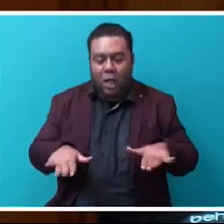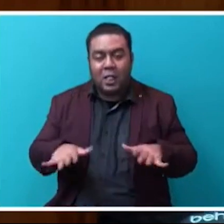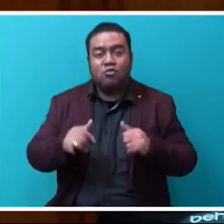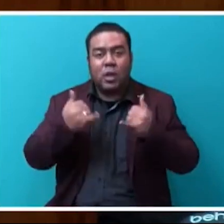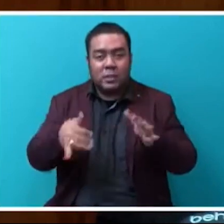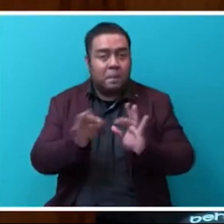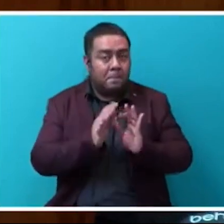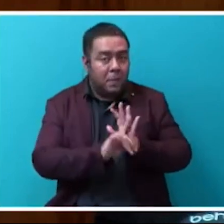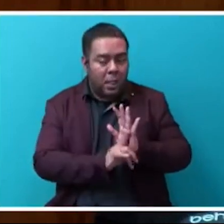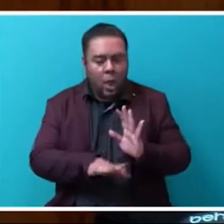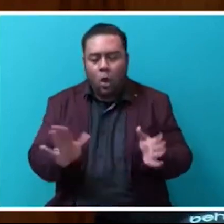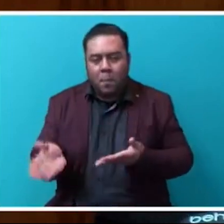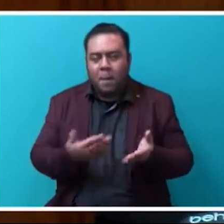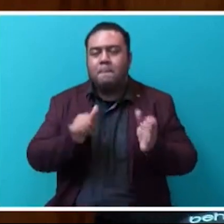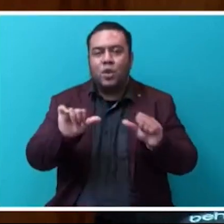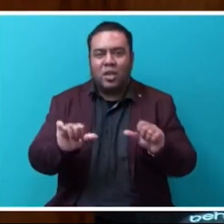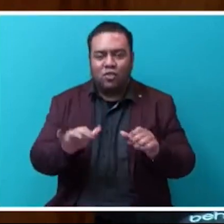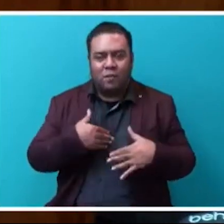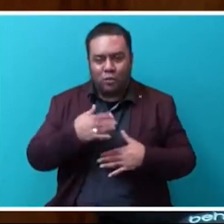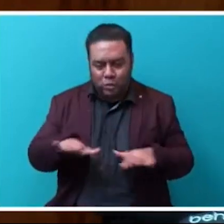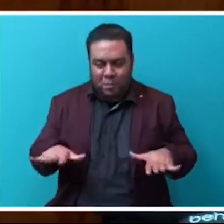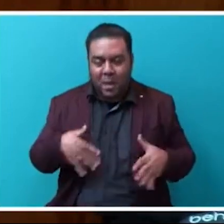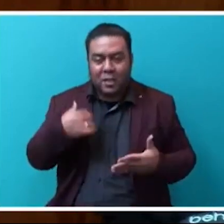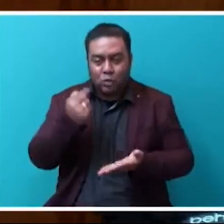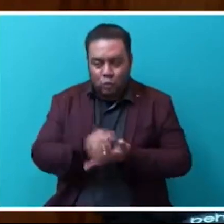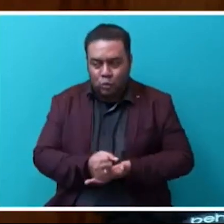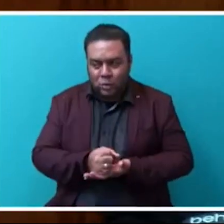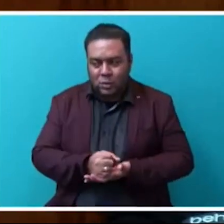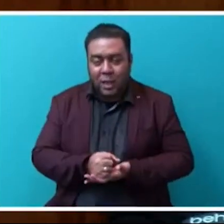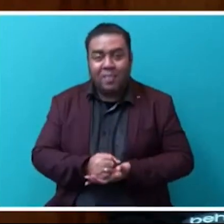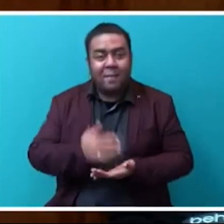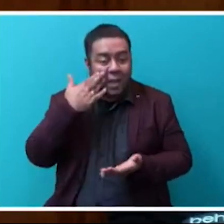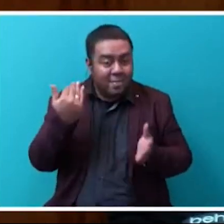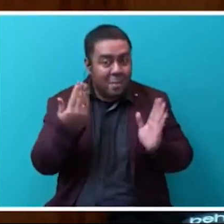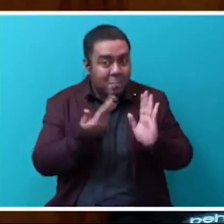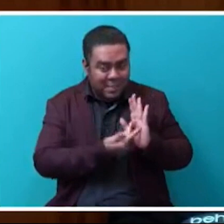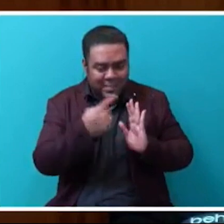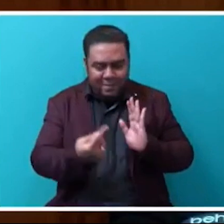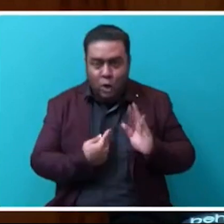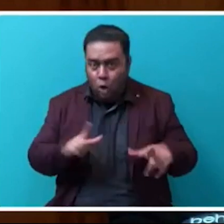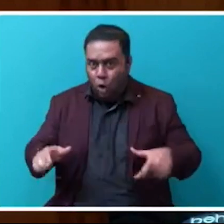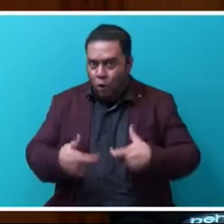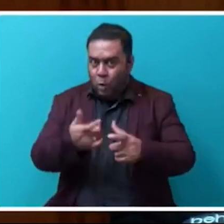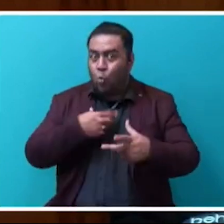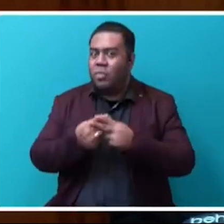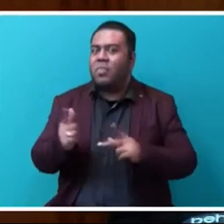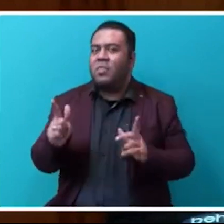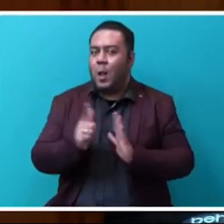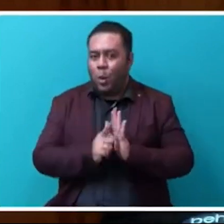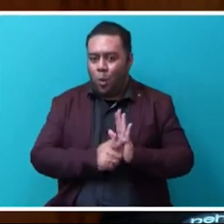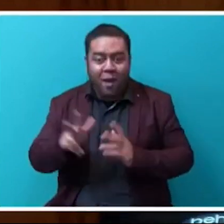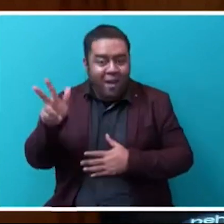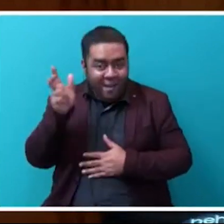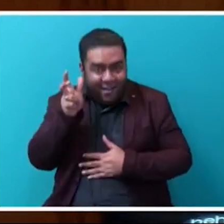complements the protection of children by ensuring that children who find themselves in conflict with the law are